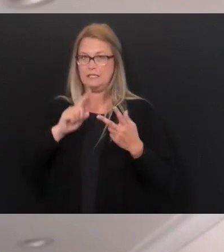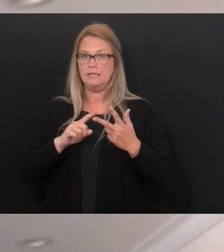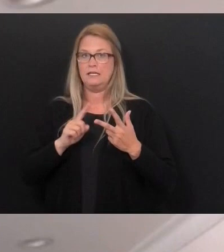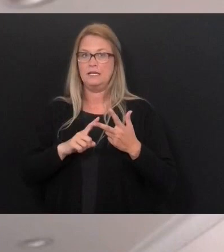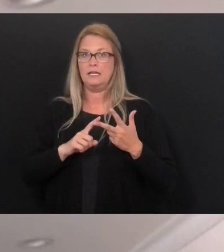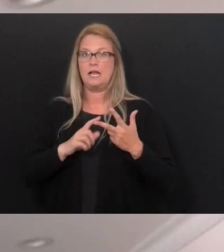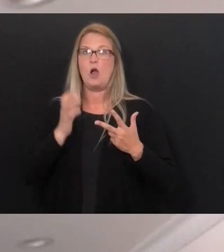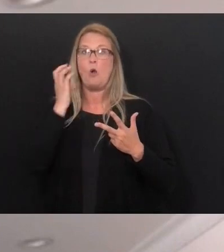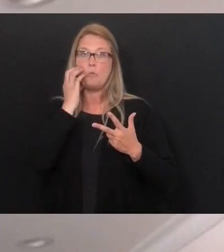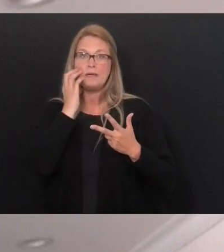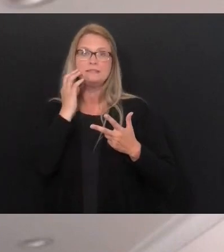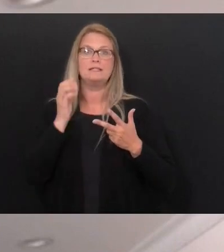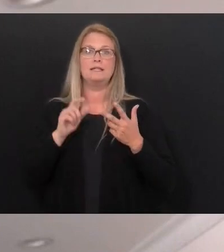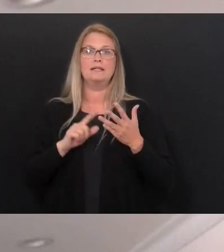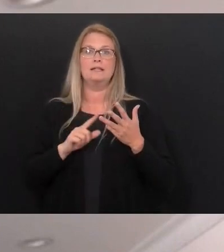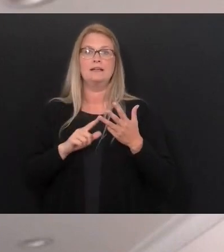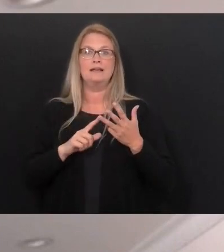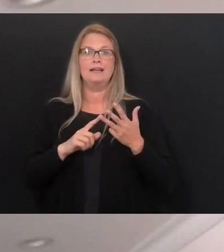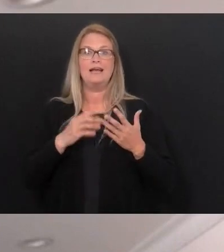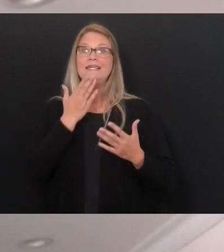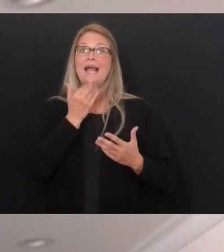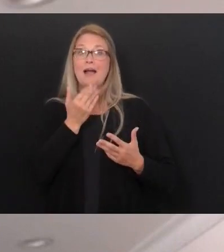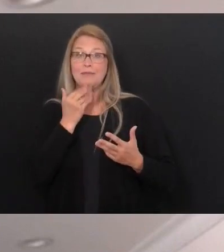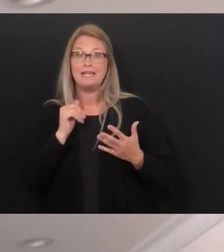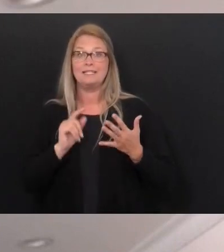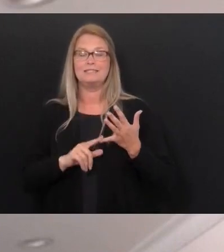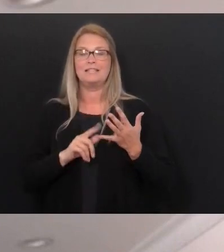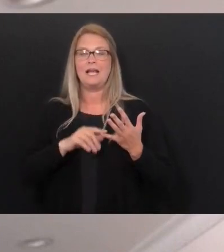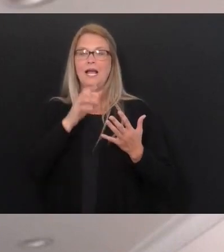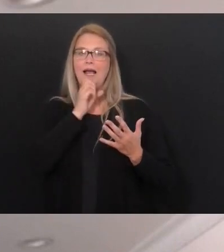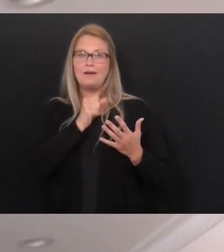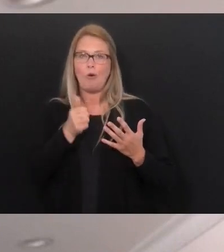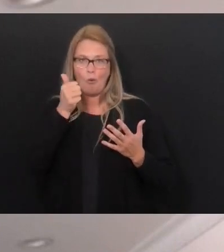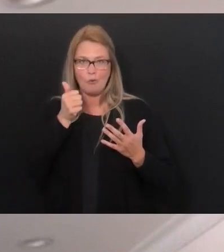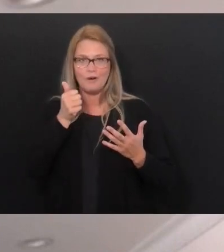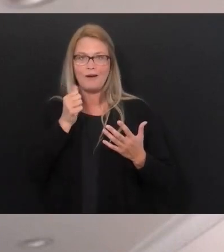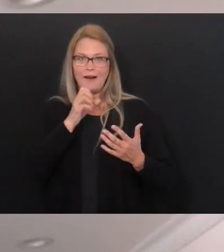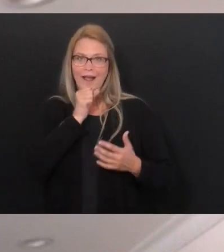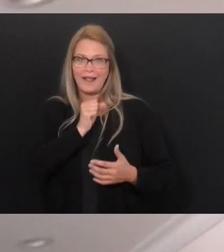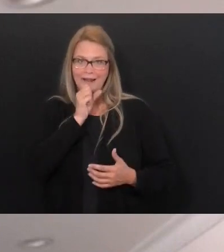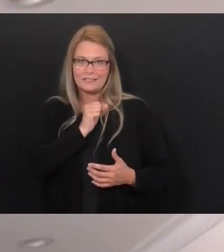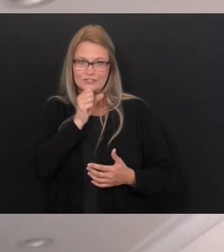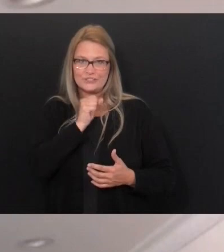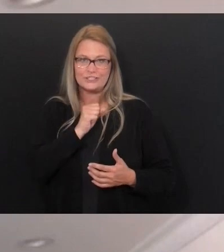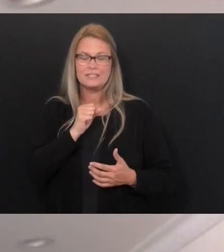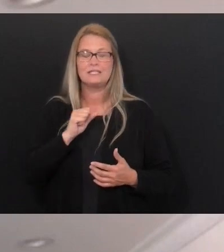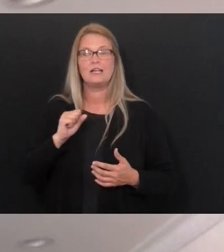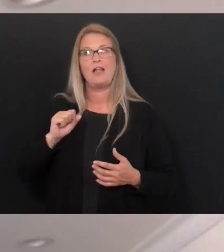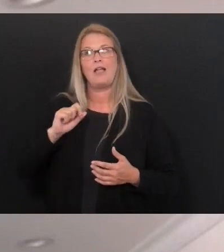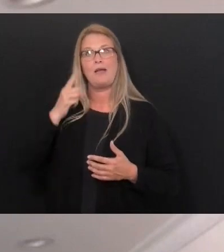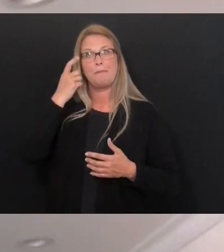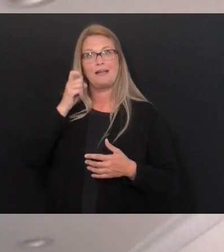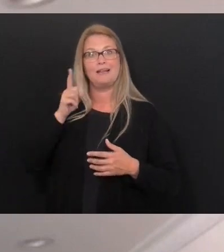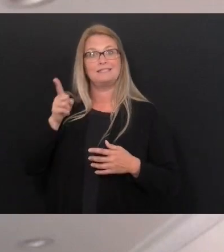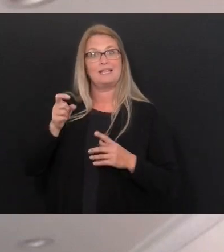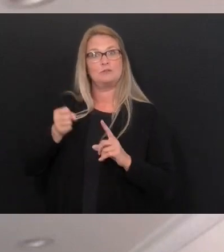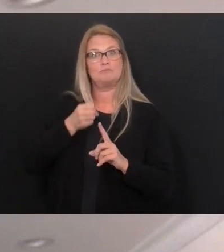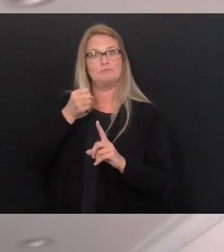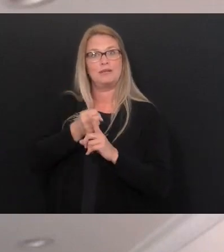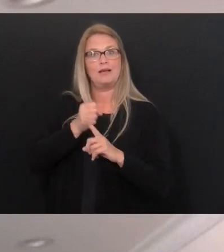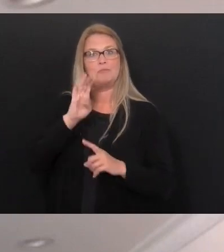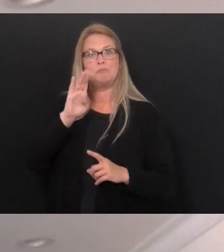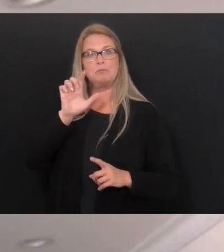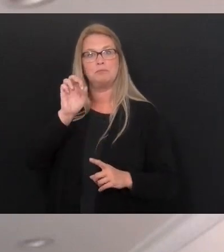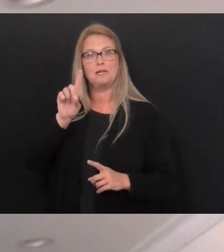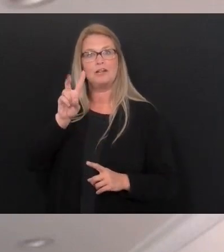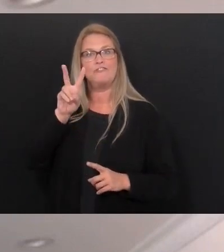obesity, diabetes, and older age. And they're really because these are blood vessel problems. And a recent study